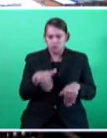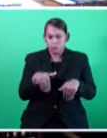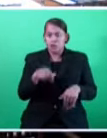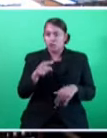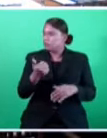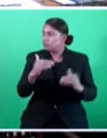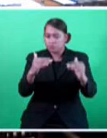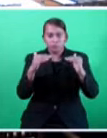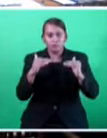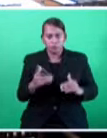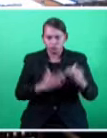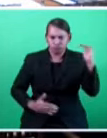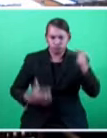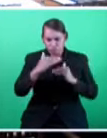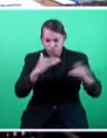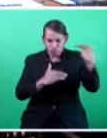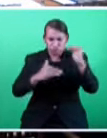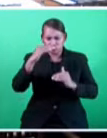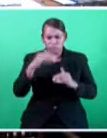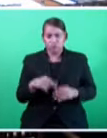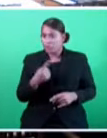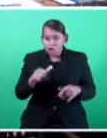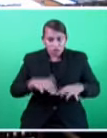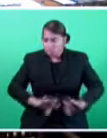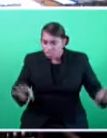whatsoever. So we will move on.